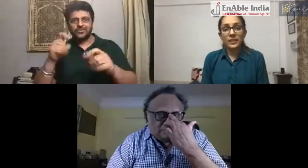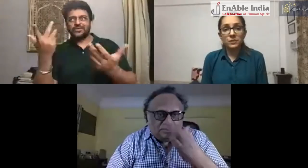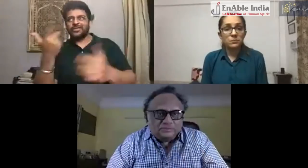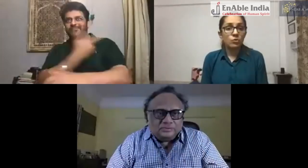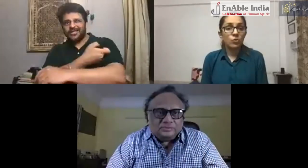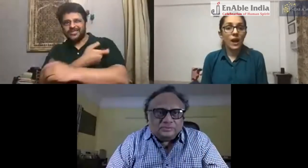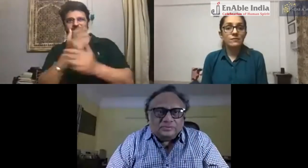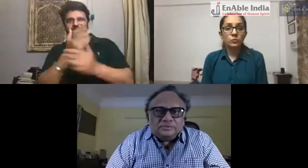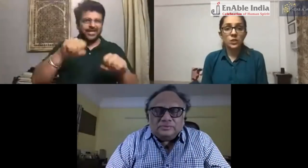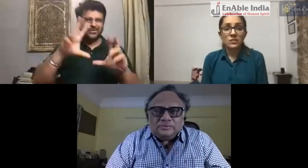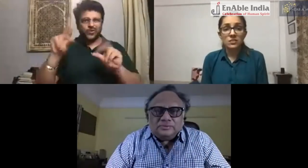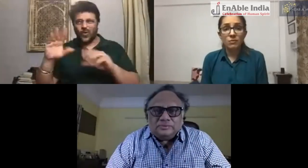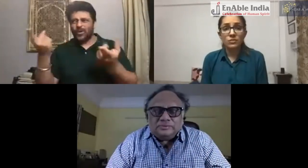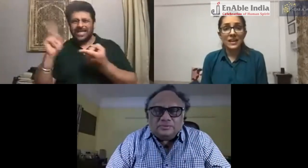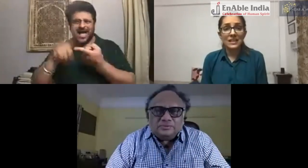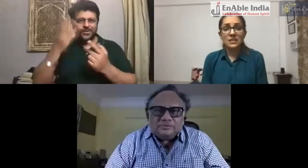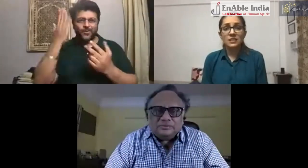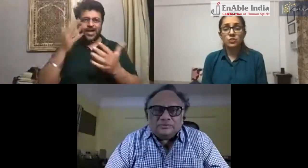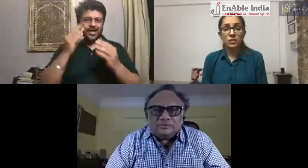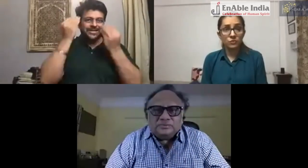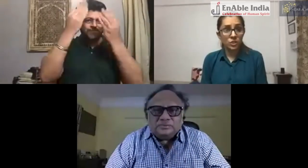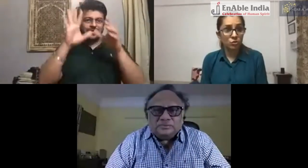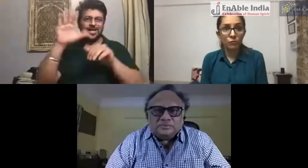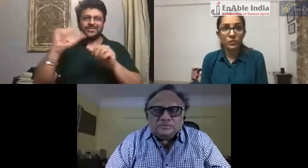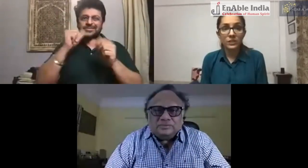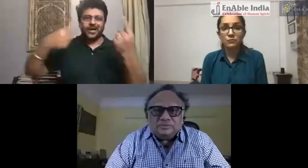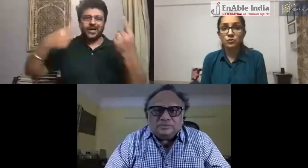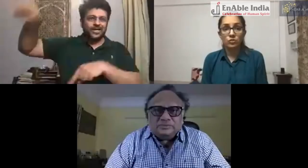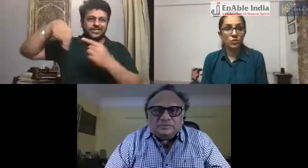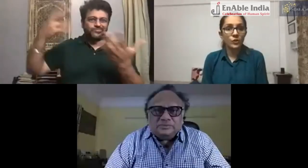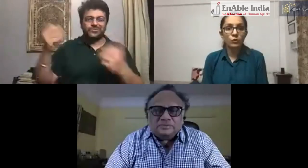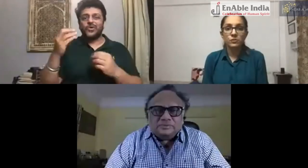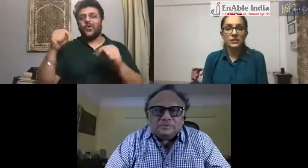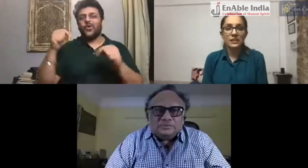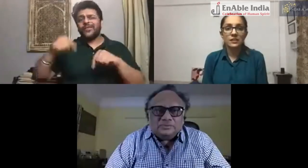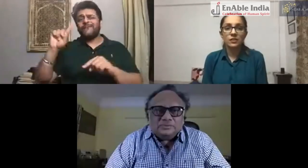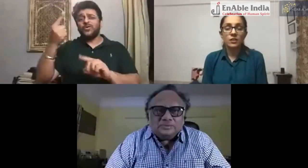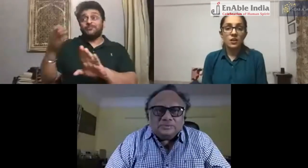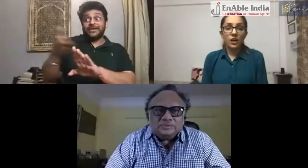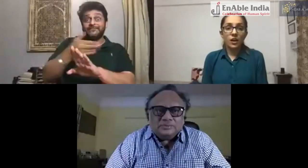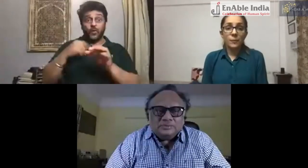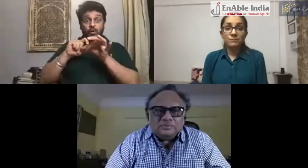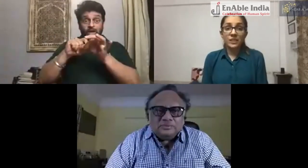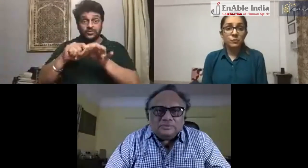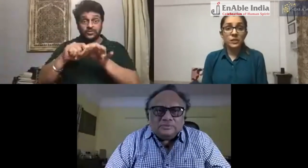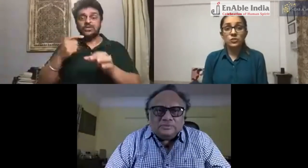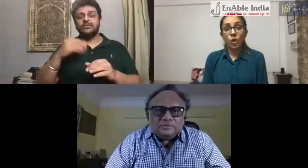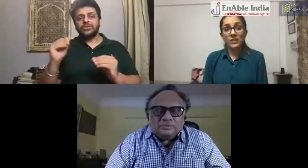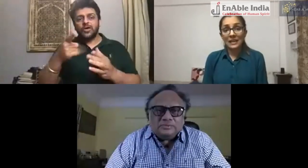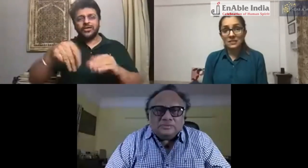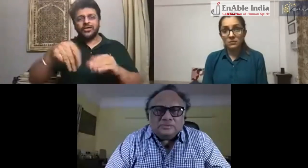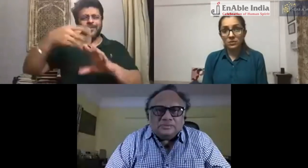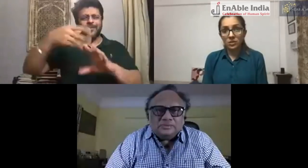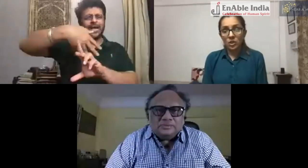of deaf people who have so many questions about the vaccine, if they should go for it, if they should not go for it, and the information is